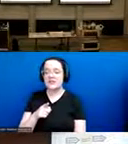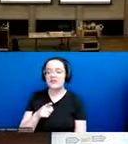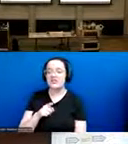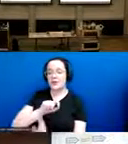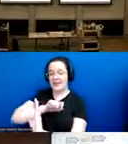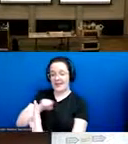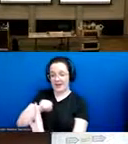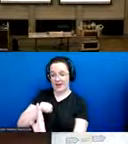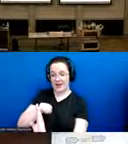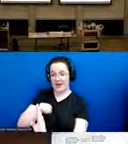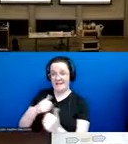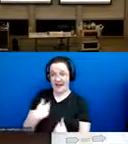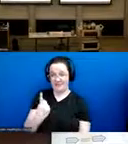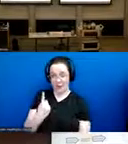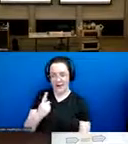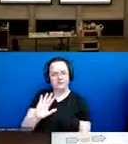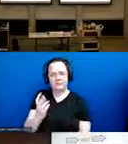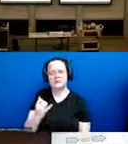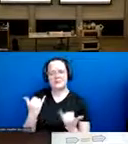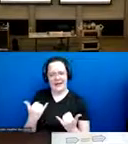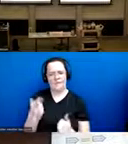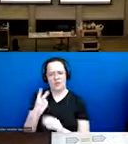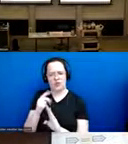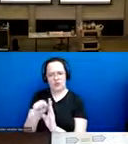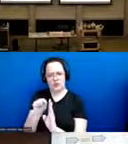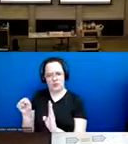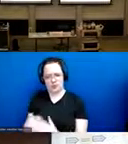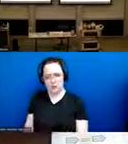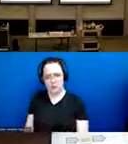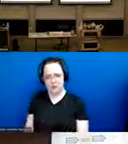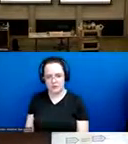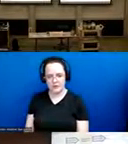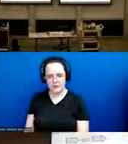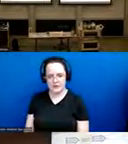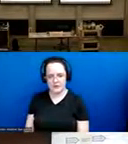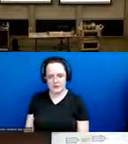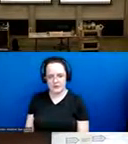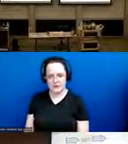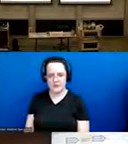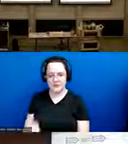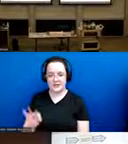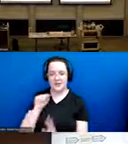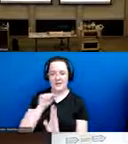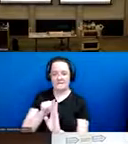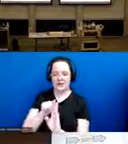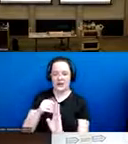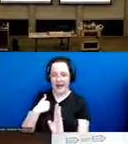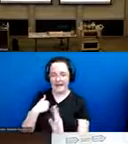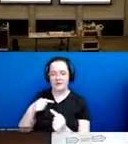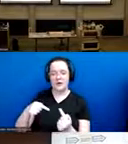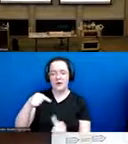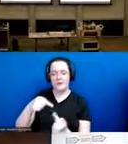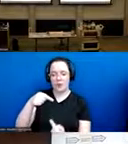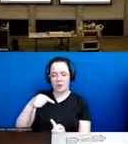to one, now it's going to two, right? So if here I have a polarization qubit, I can use,